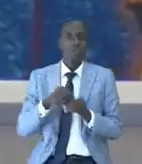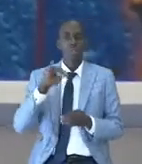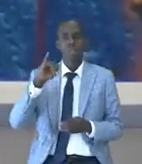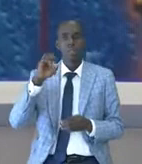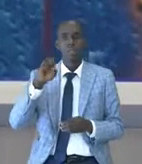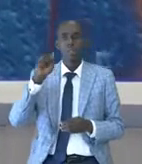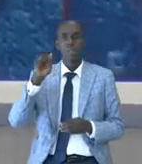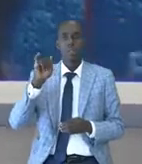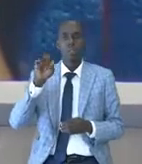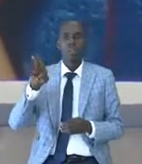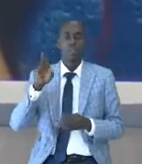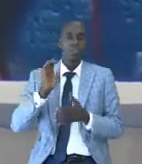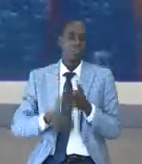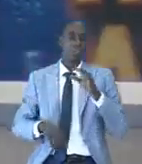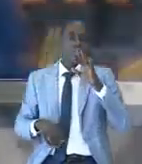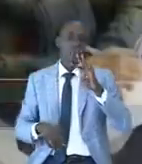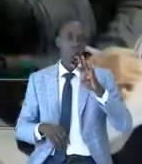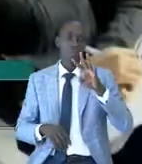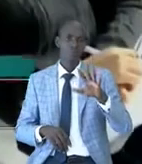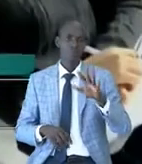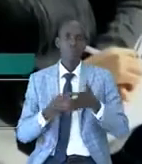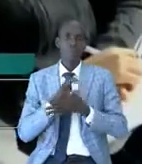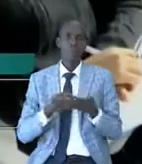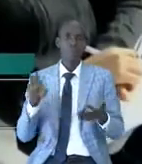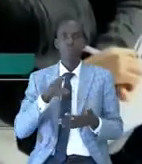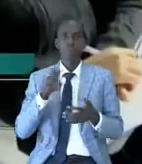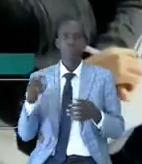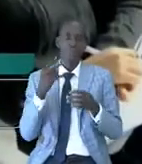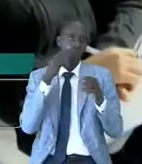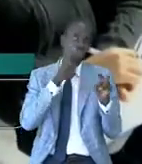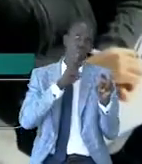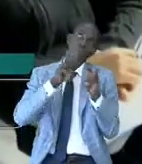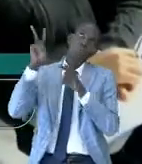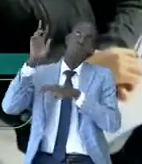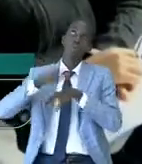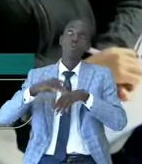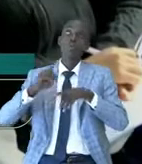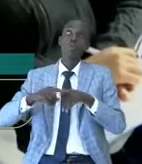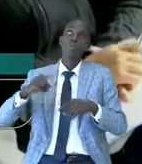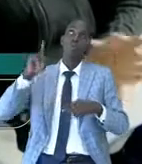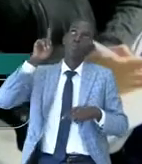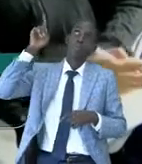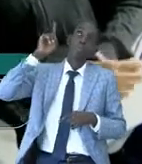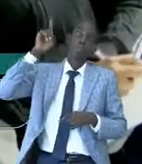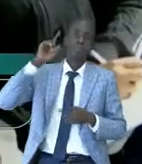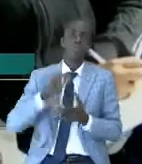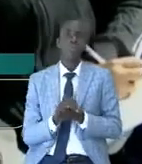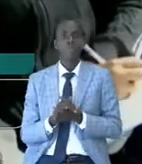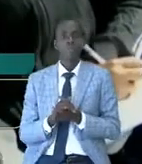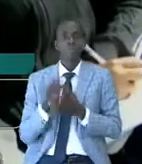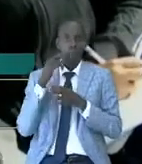reading from verse 22. Look unto me. Look unto me. Are you looking down? Look